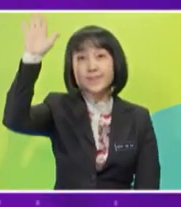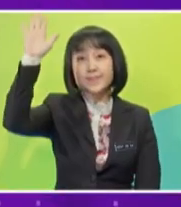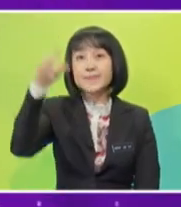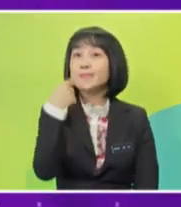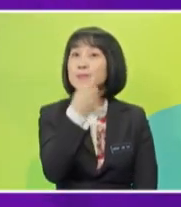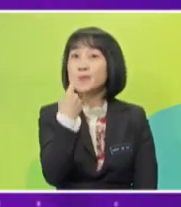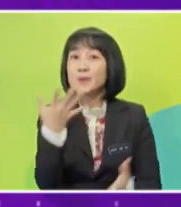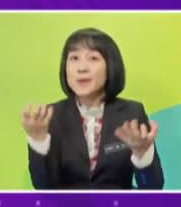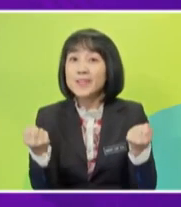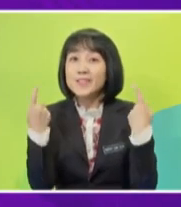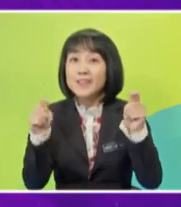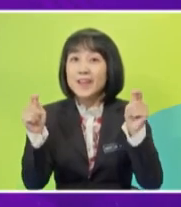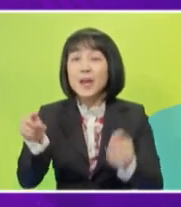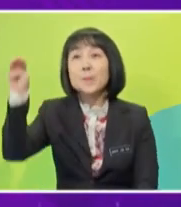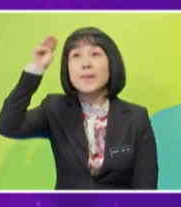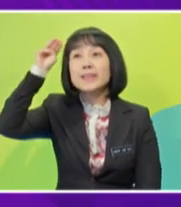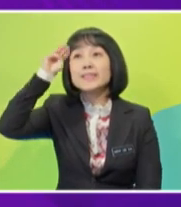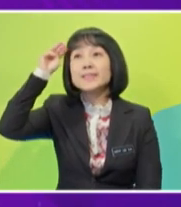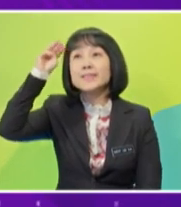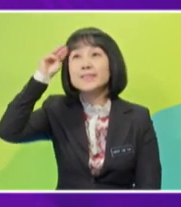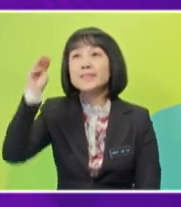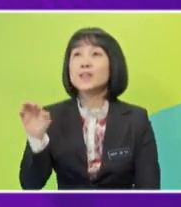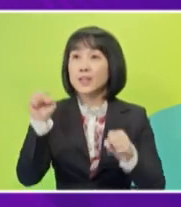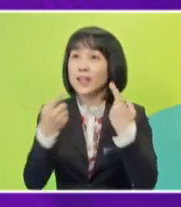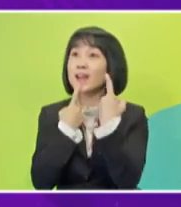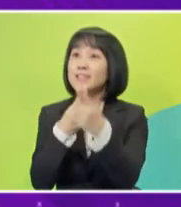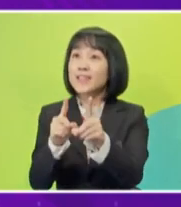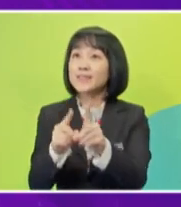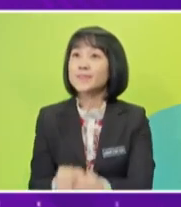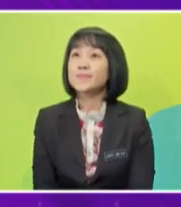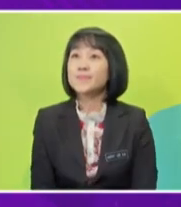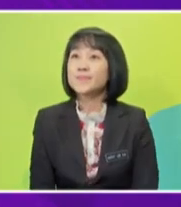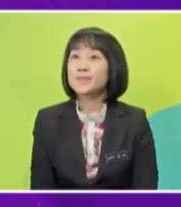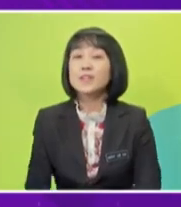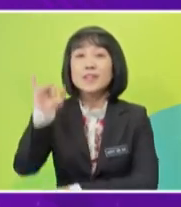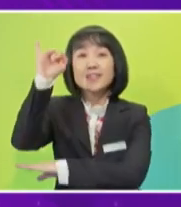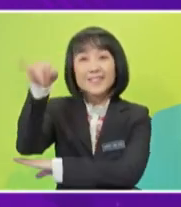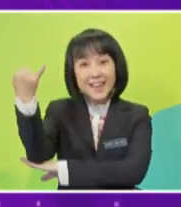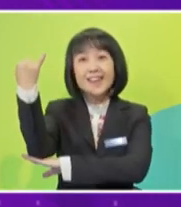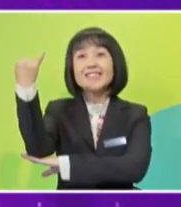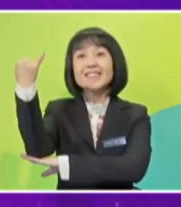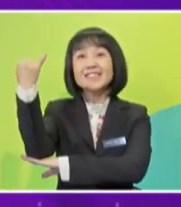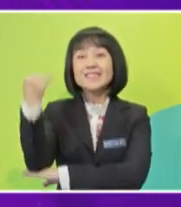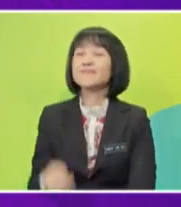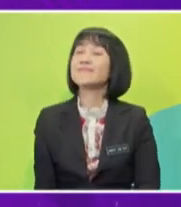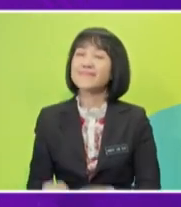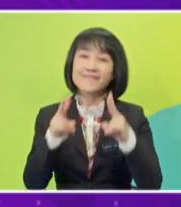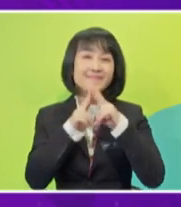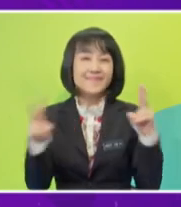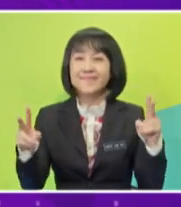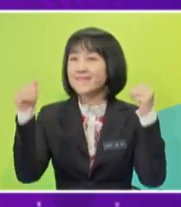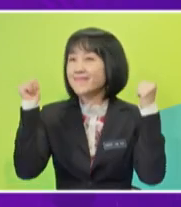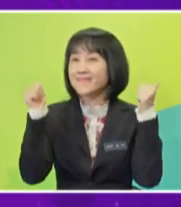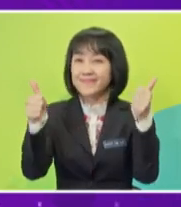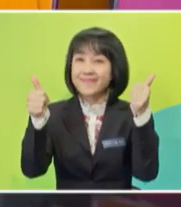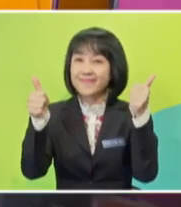like to try this one? Okay, Max. Max, can you answer? Jungle. Jungle. Very